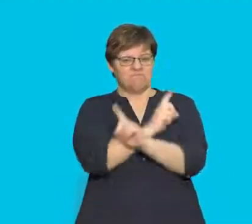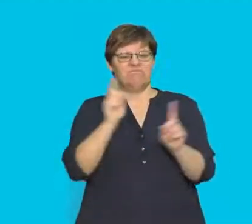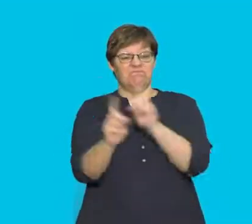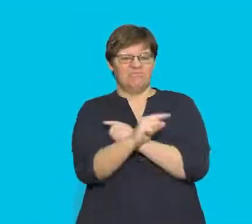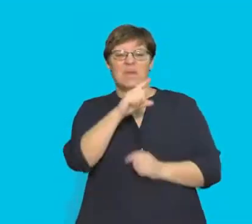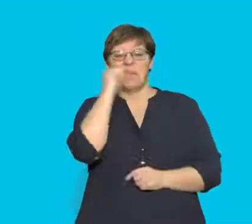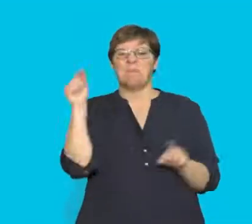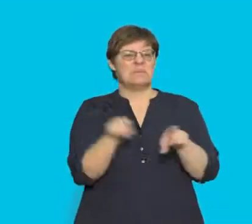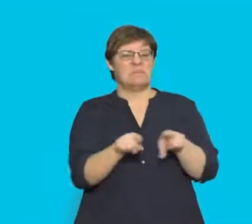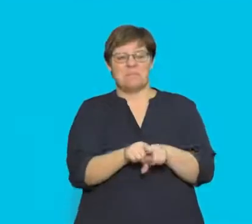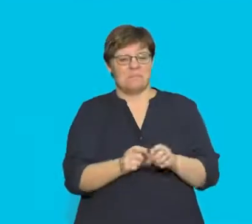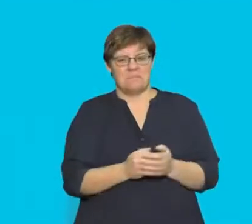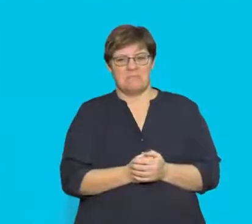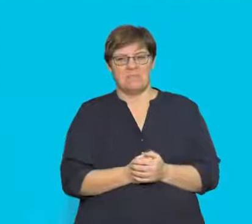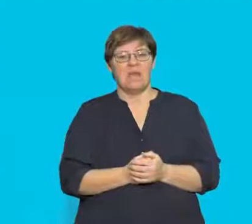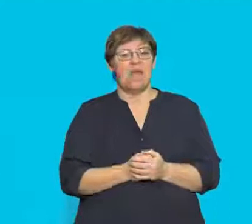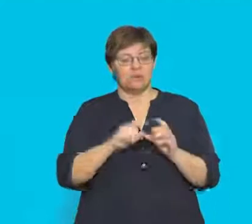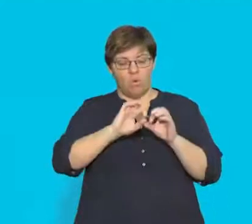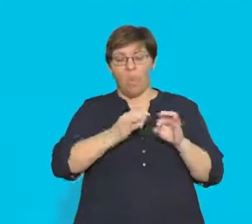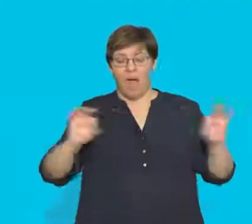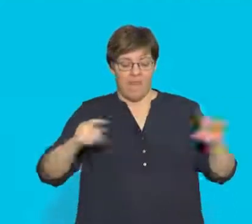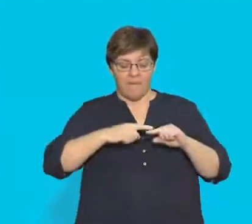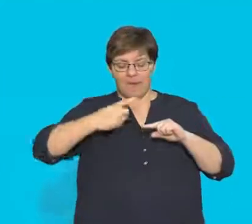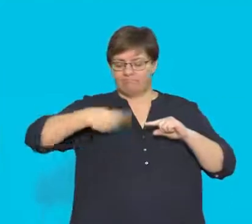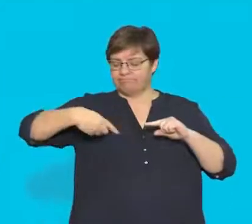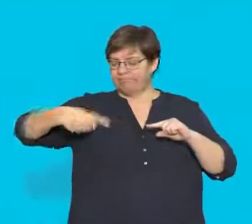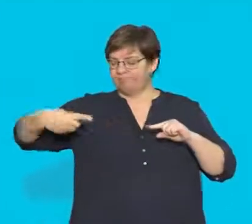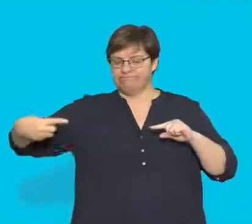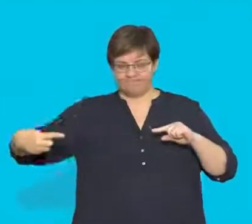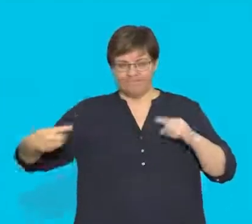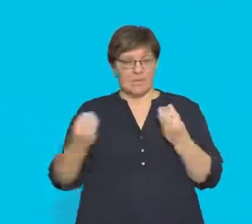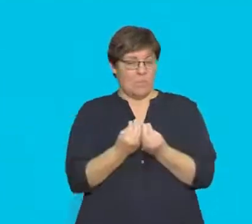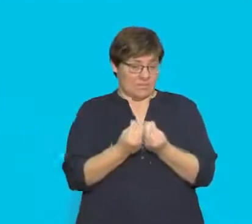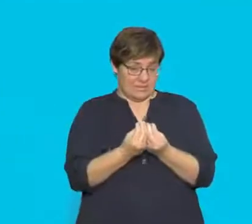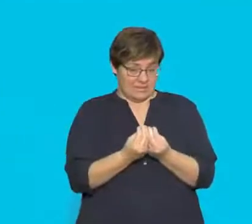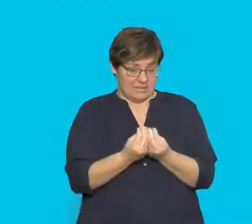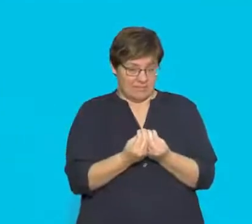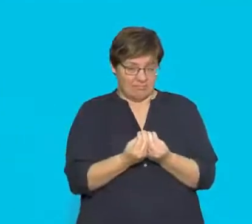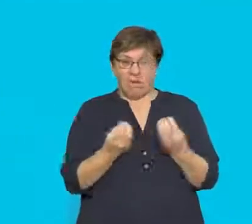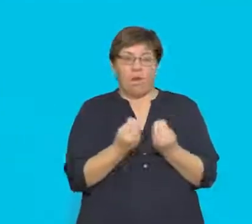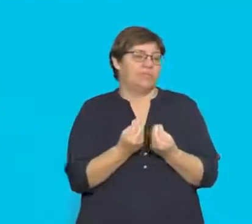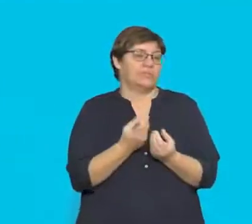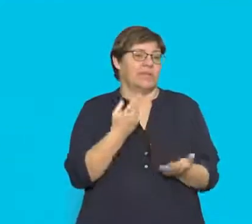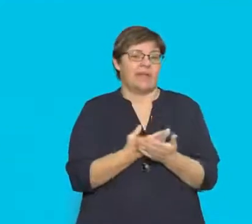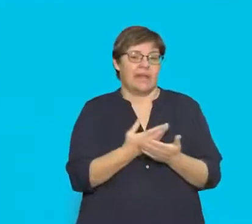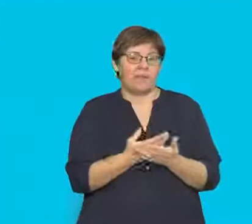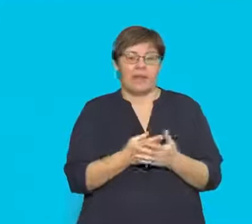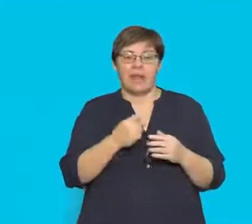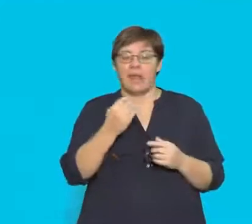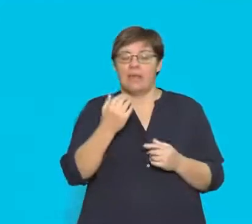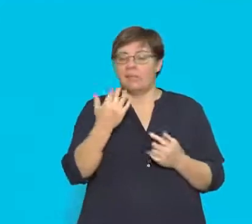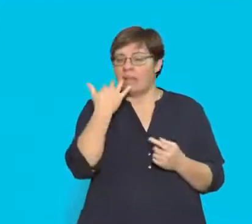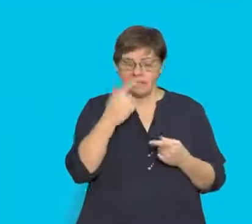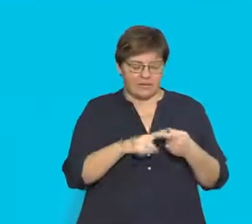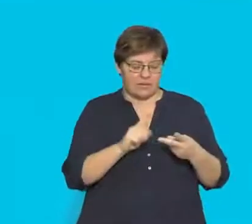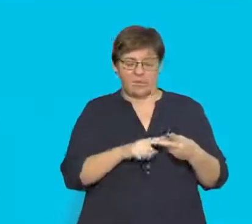interchangeably. A solenoid is just wire that's been wrapped around an object. That object could be a piece of